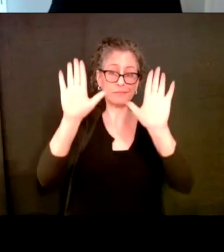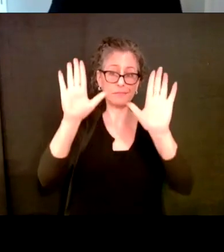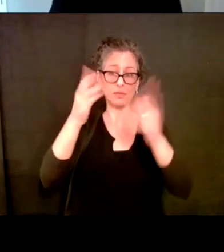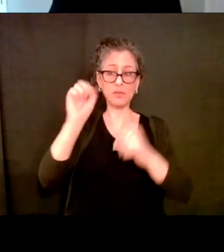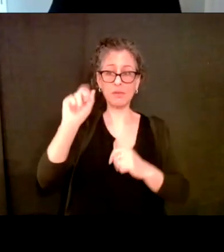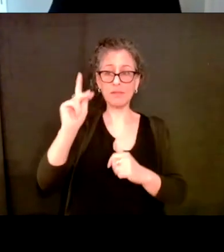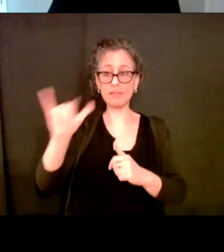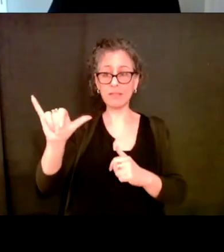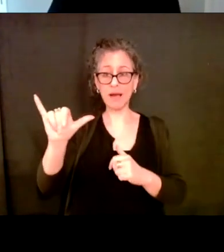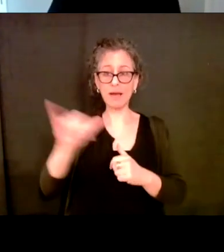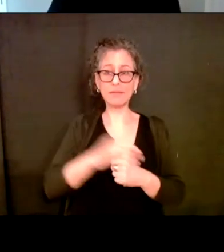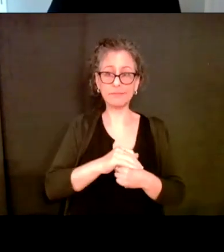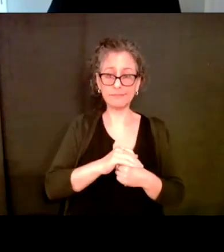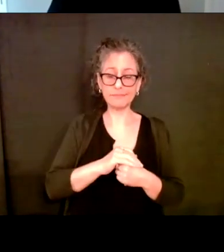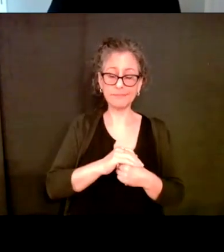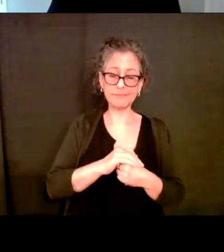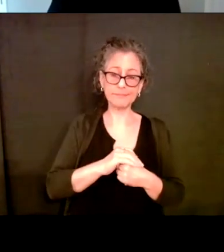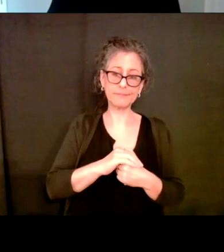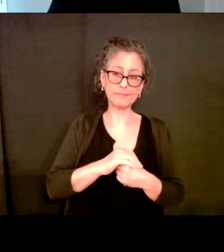to the heavens.